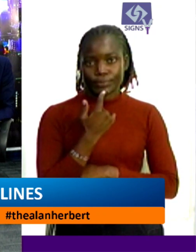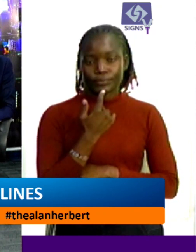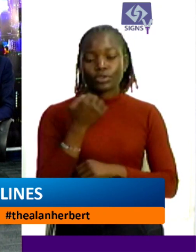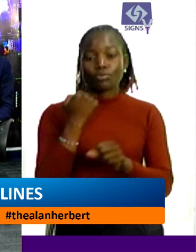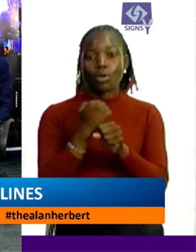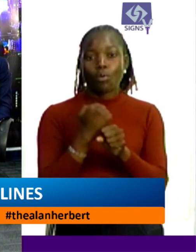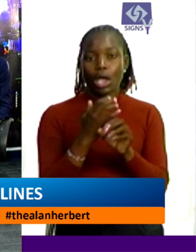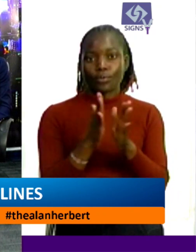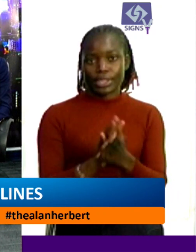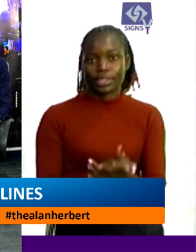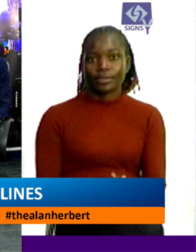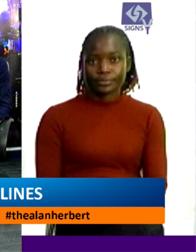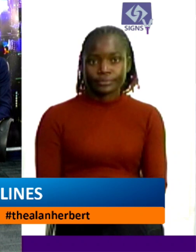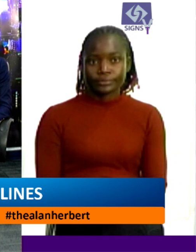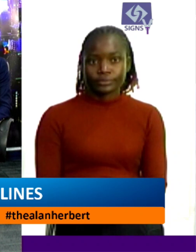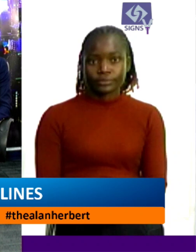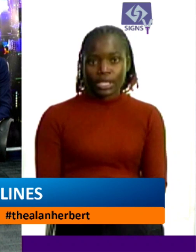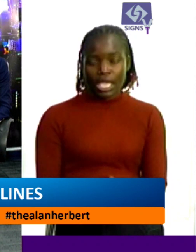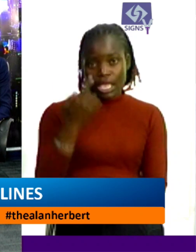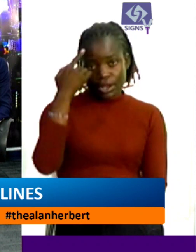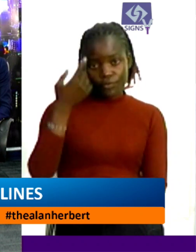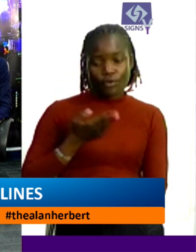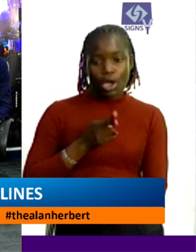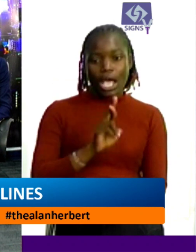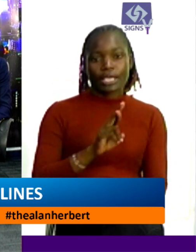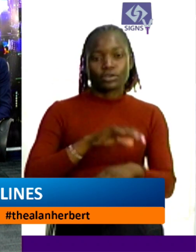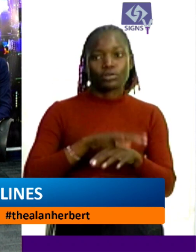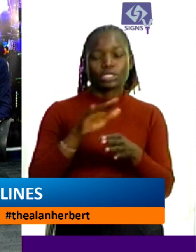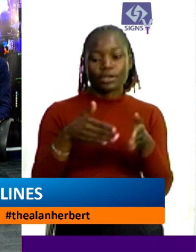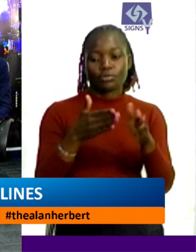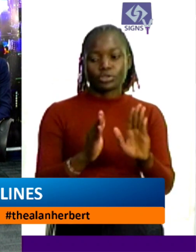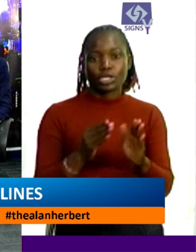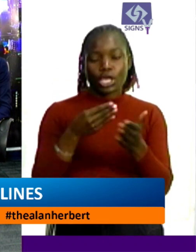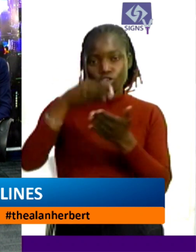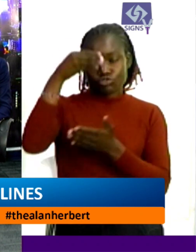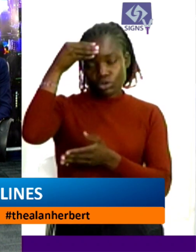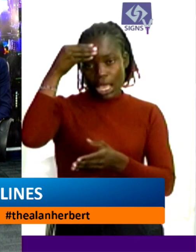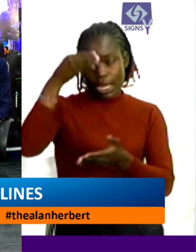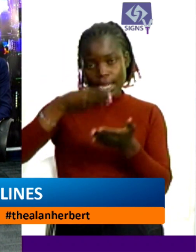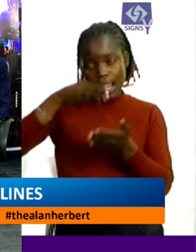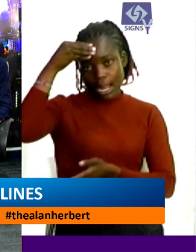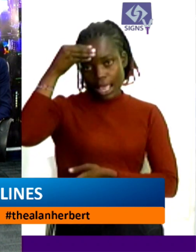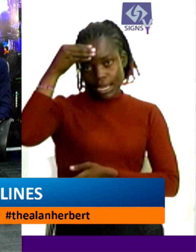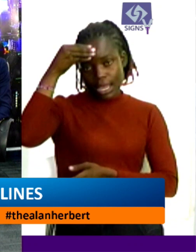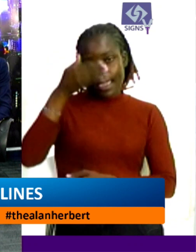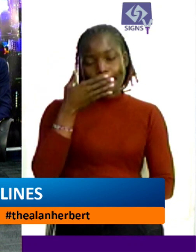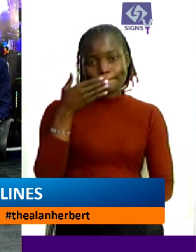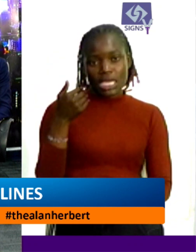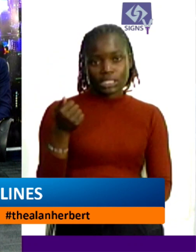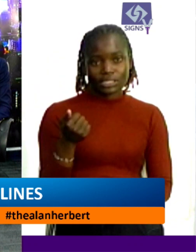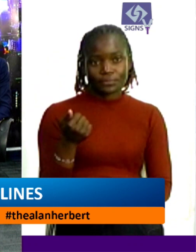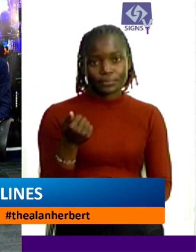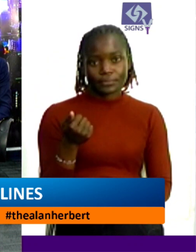work with. Yeah. And for her also, she also got a chance also to learn, some of the best